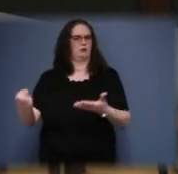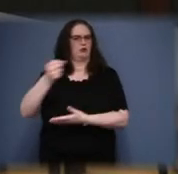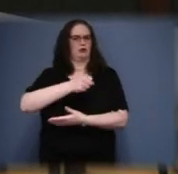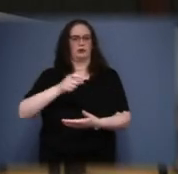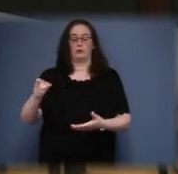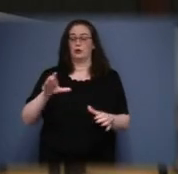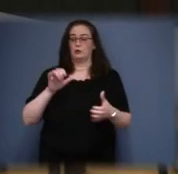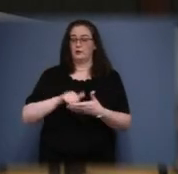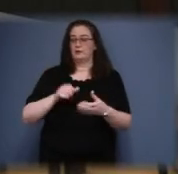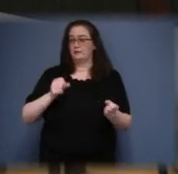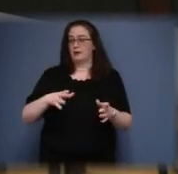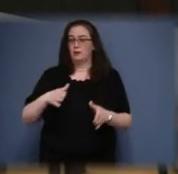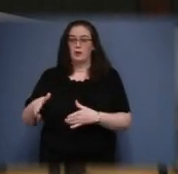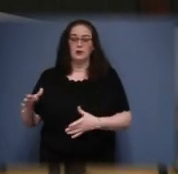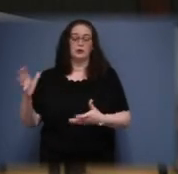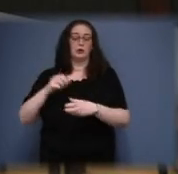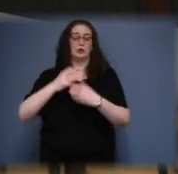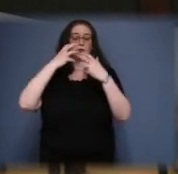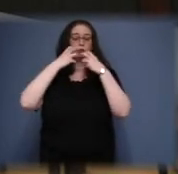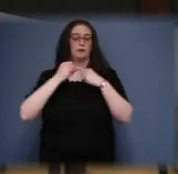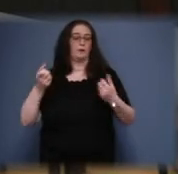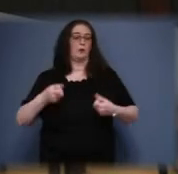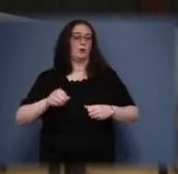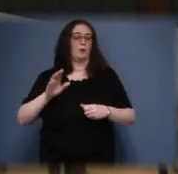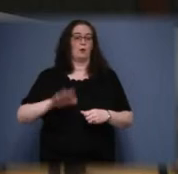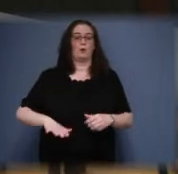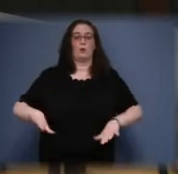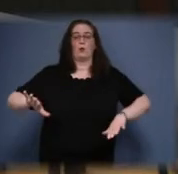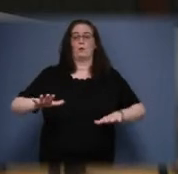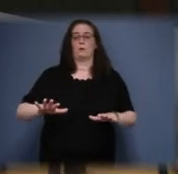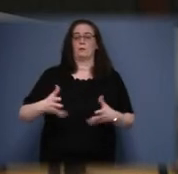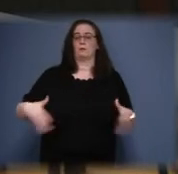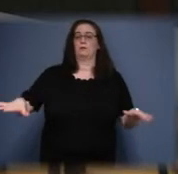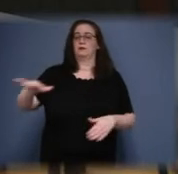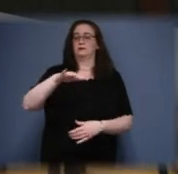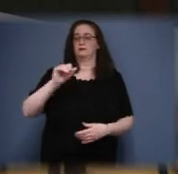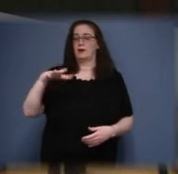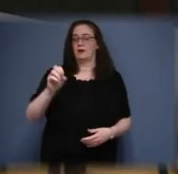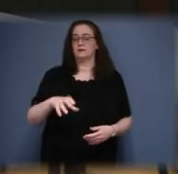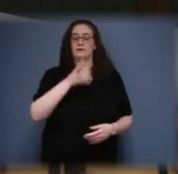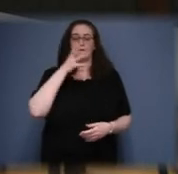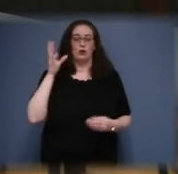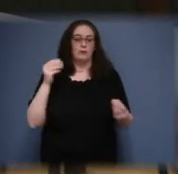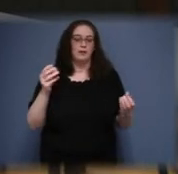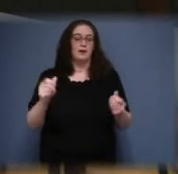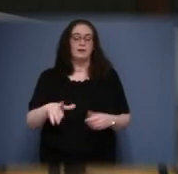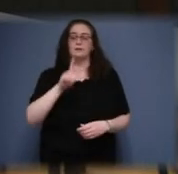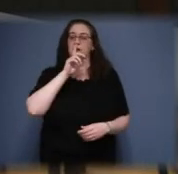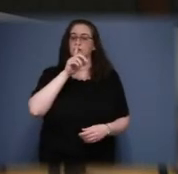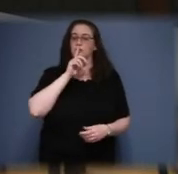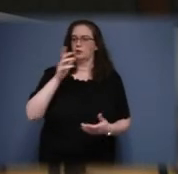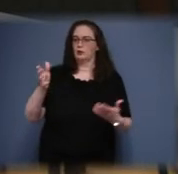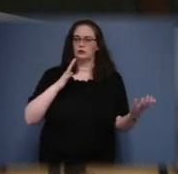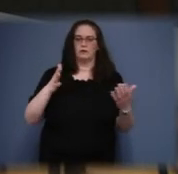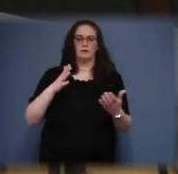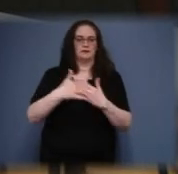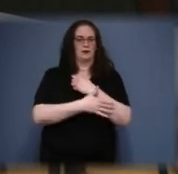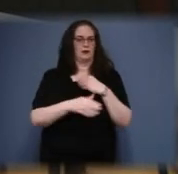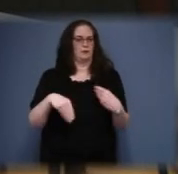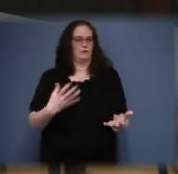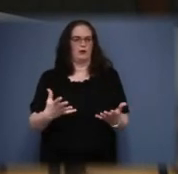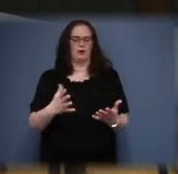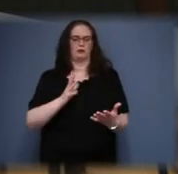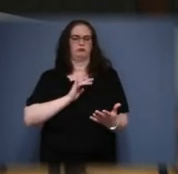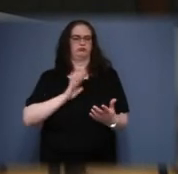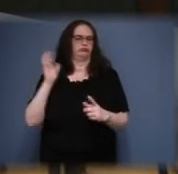do this in many ways, including preserving our open space, farmland, making sure that the services the county provides are nothing short